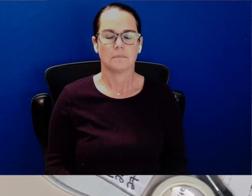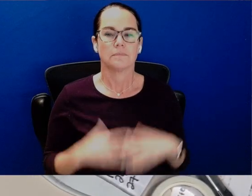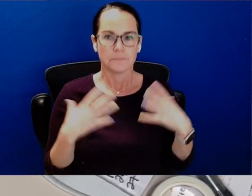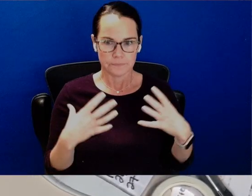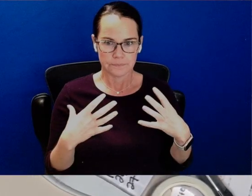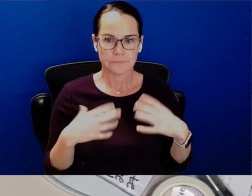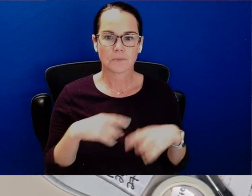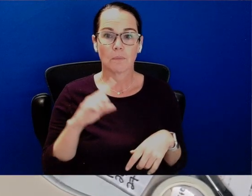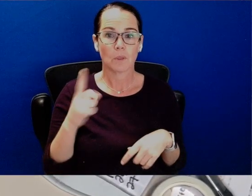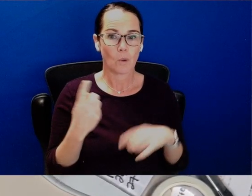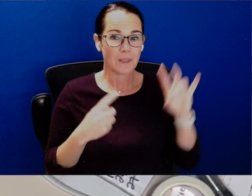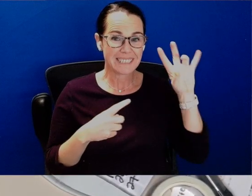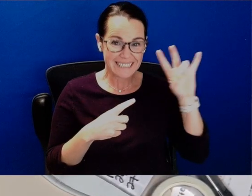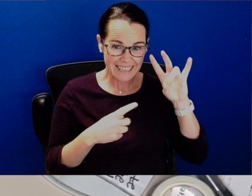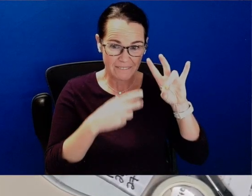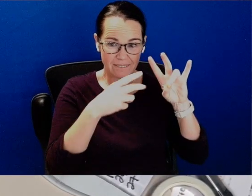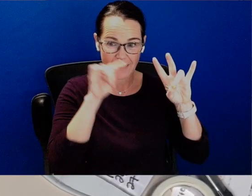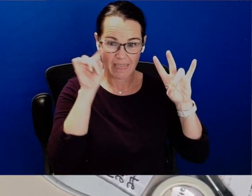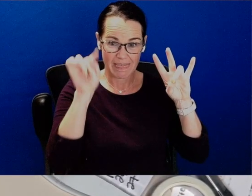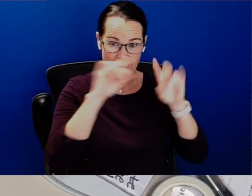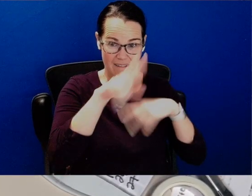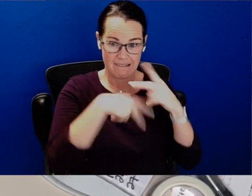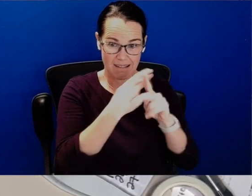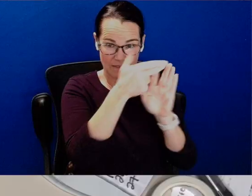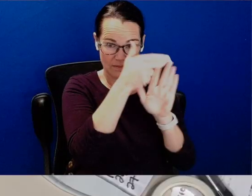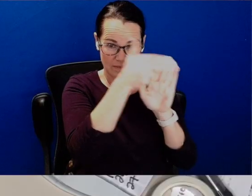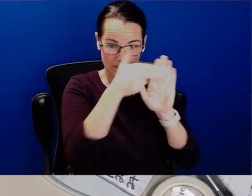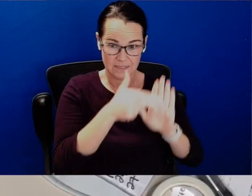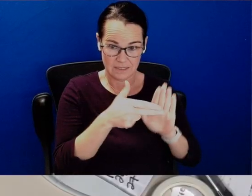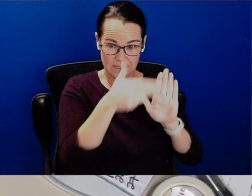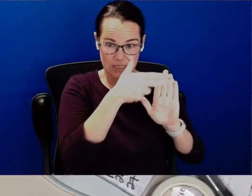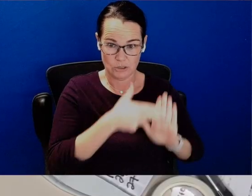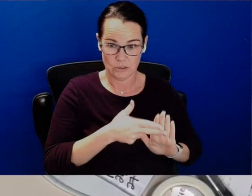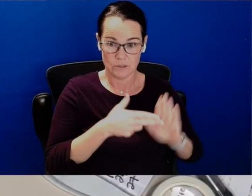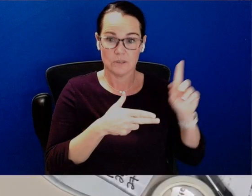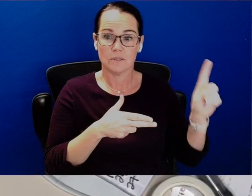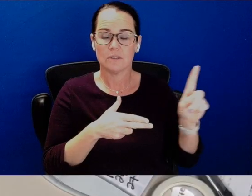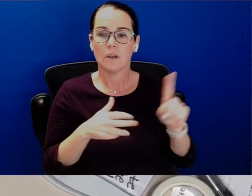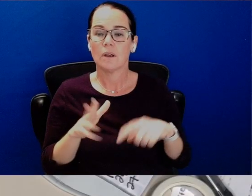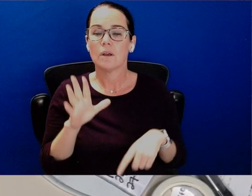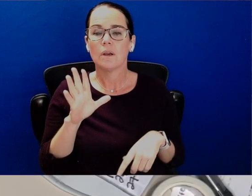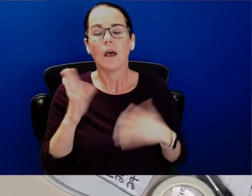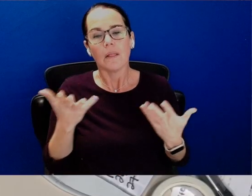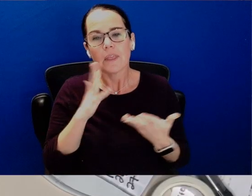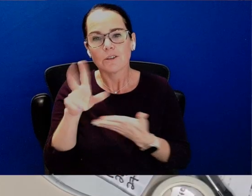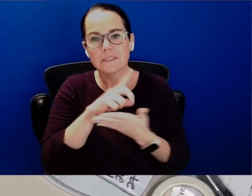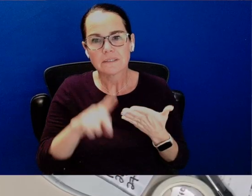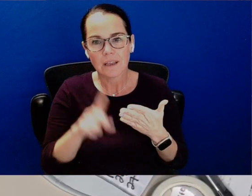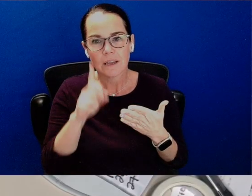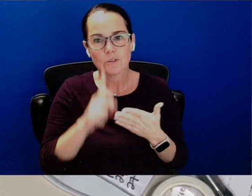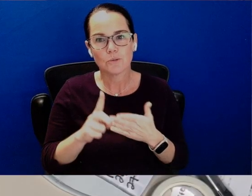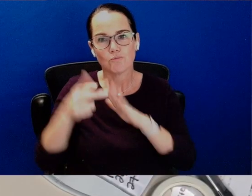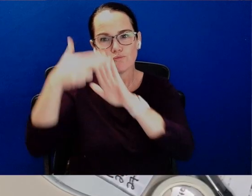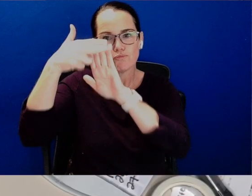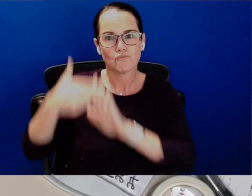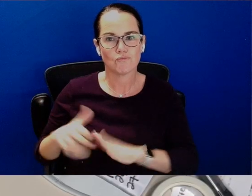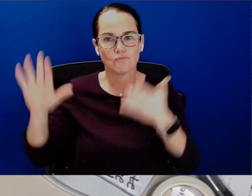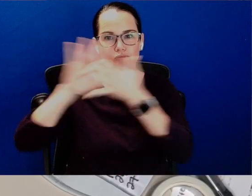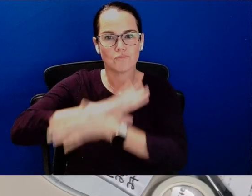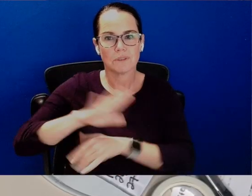But there's only 7 of these. And so, which, I mean, they're designed to cover up the